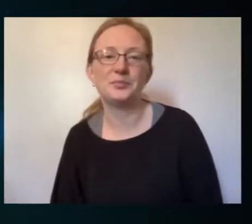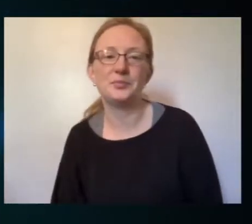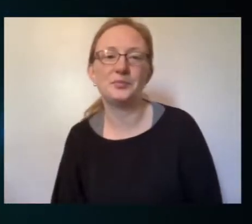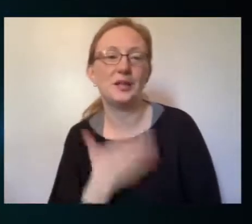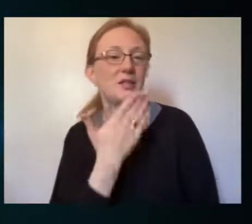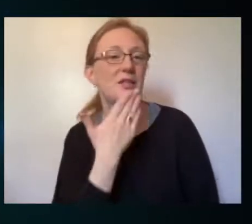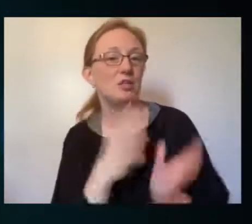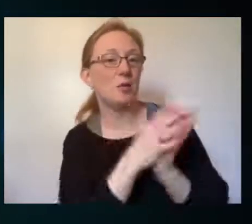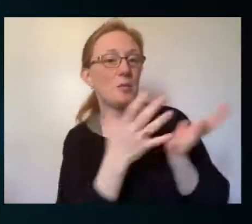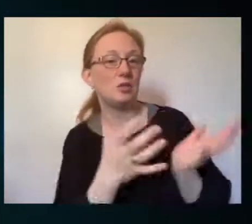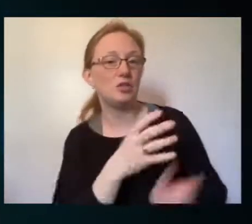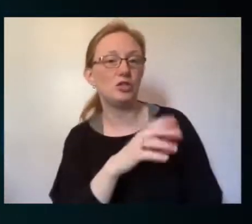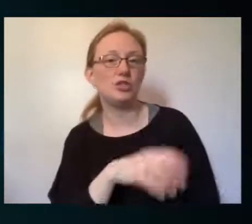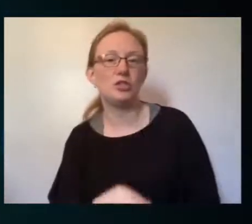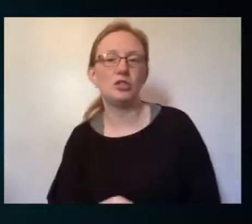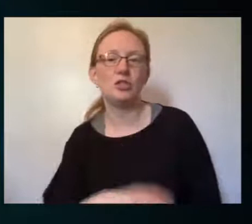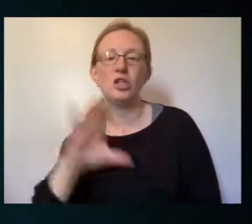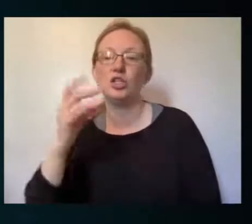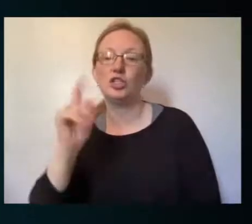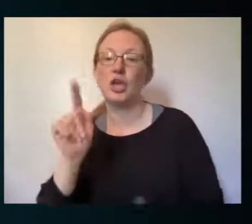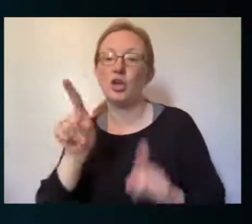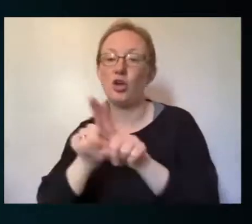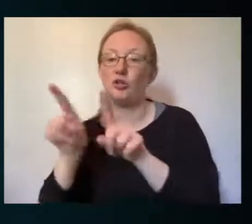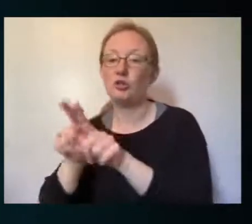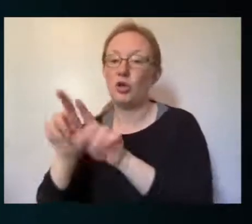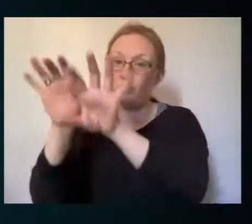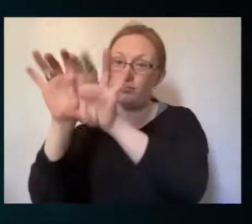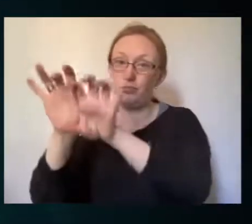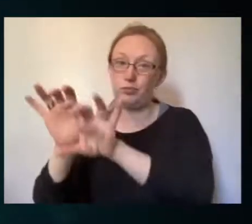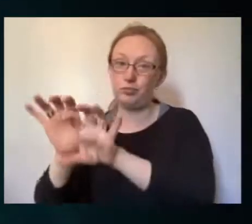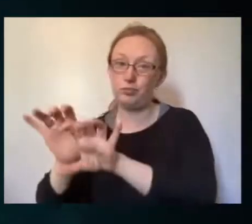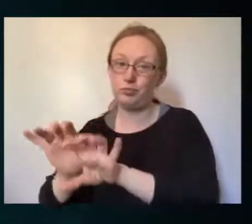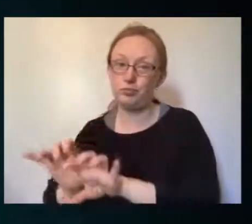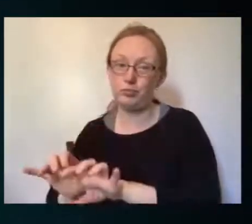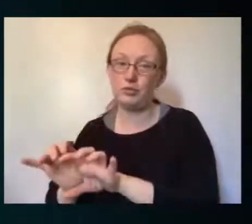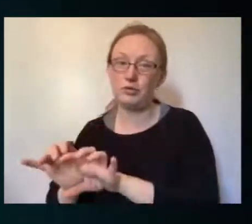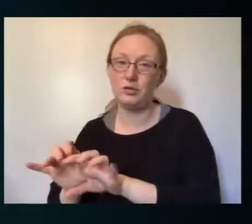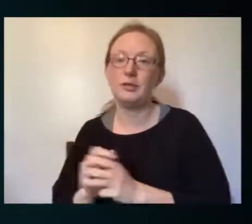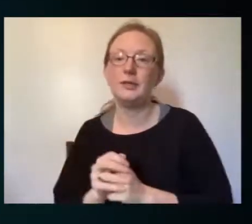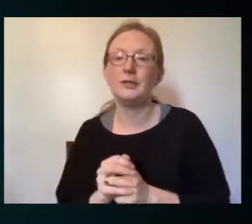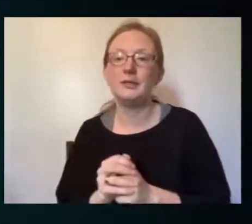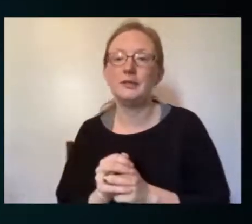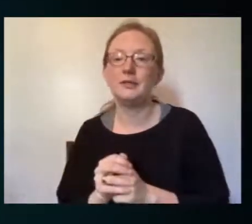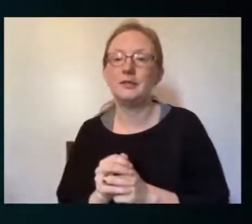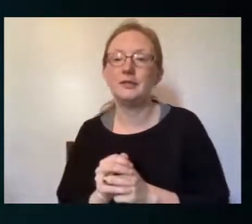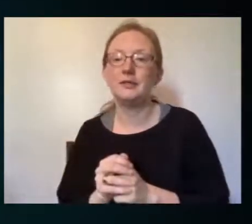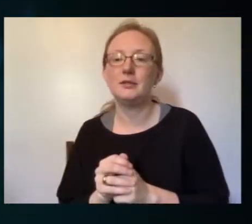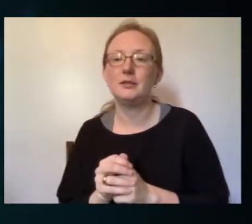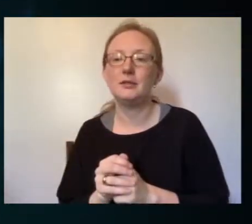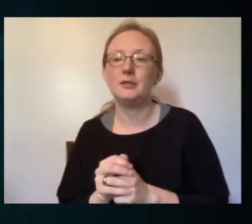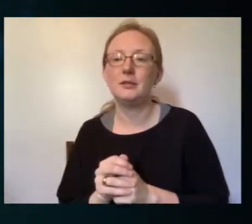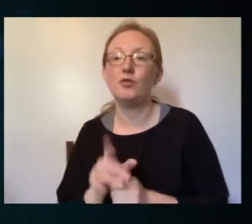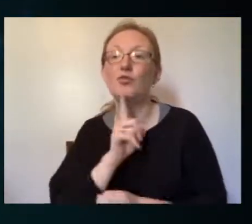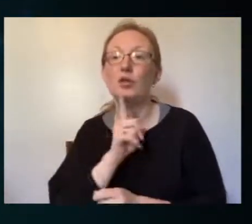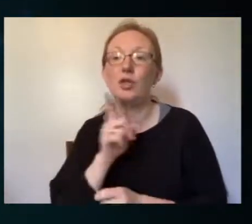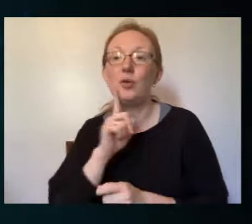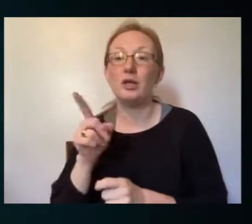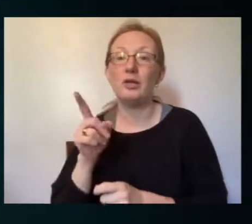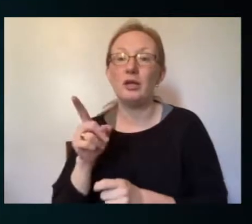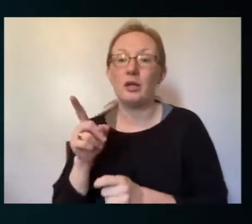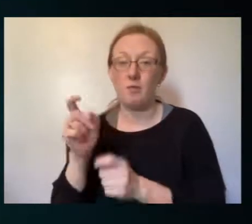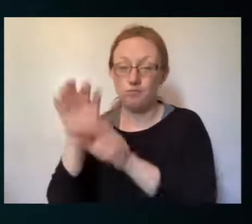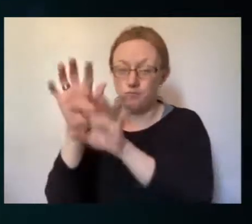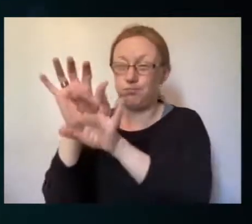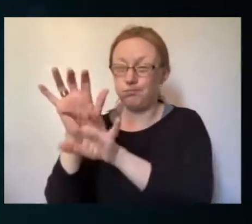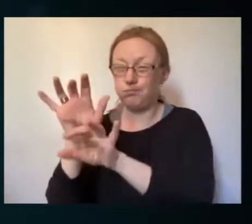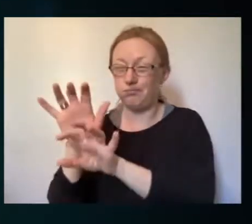Thank you so much. Chat also seems to be relatively, for, you know, being the time that it is, blowing up in support of everything